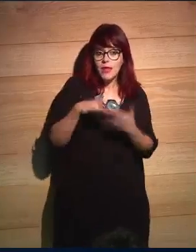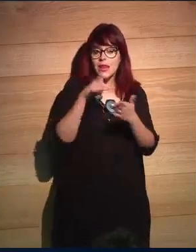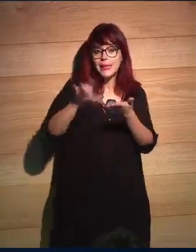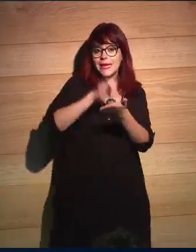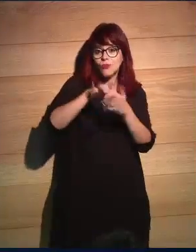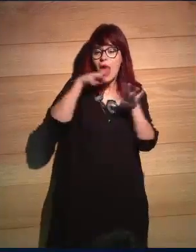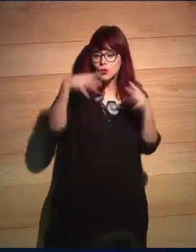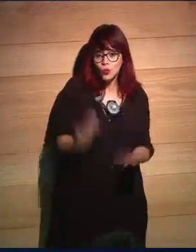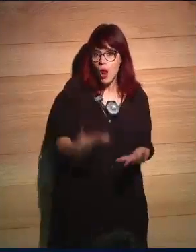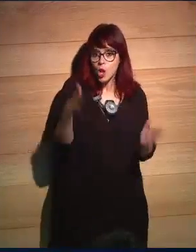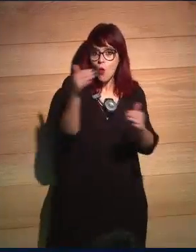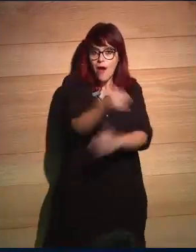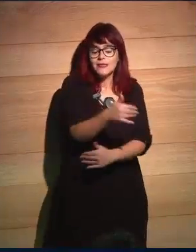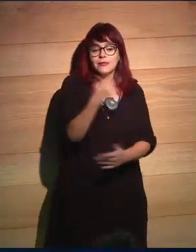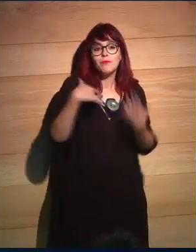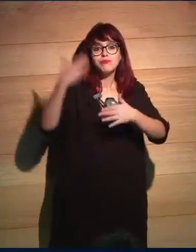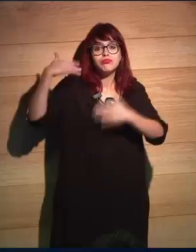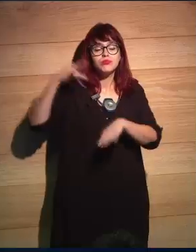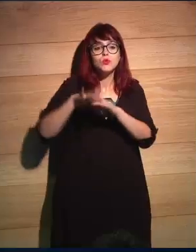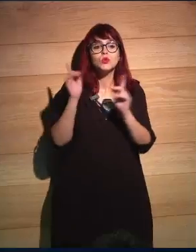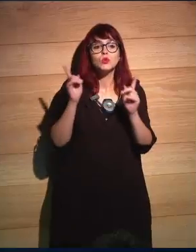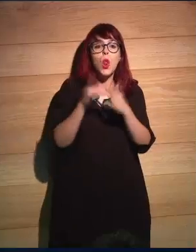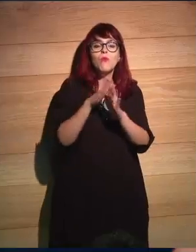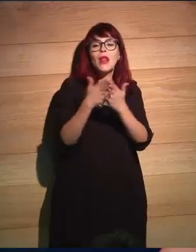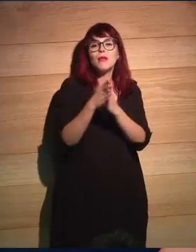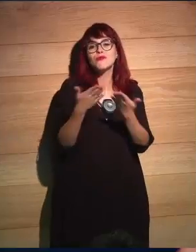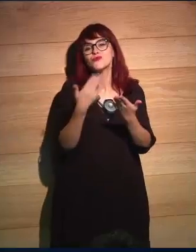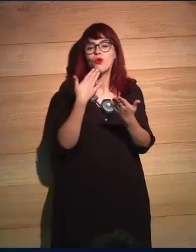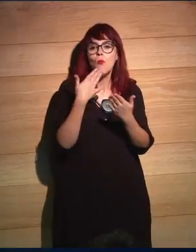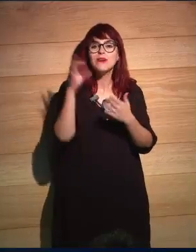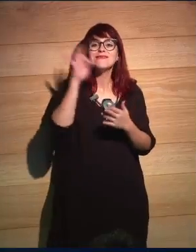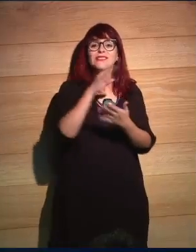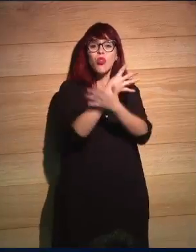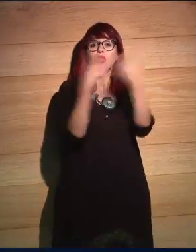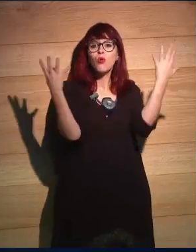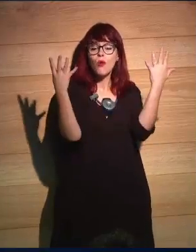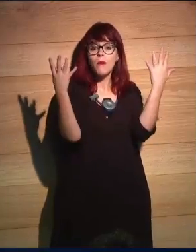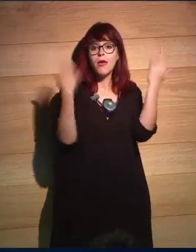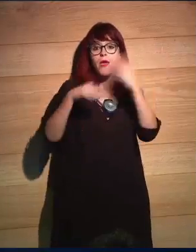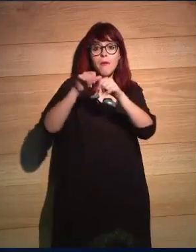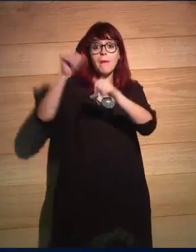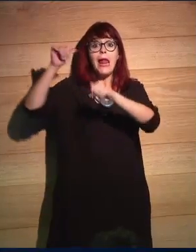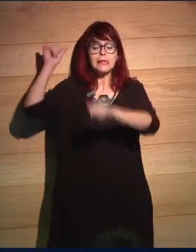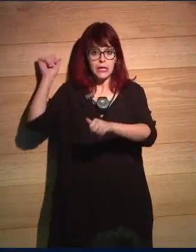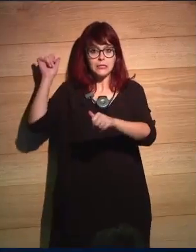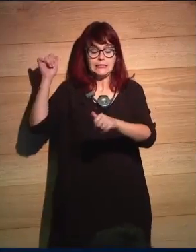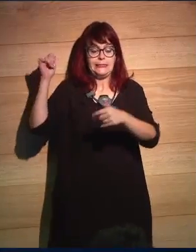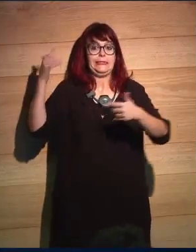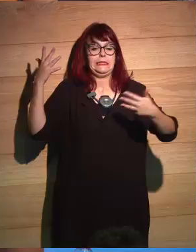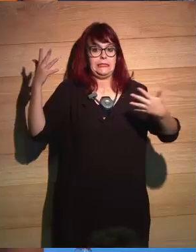cannot current books. There are only 19th century books